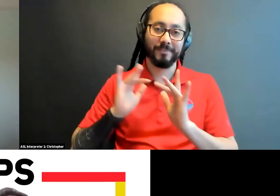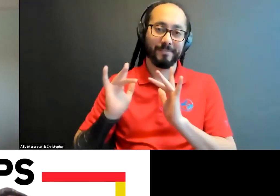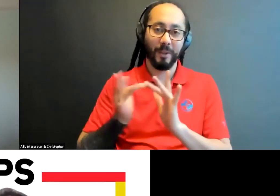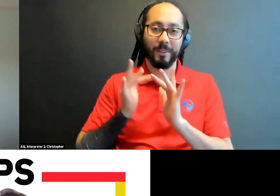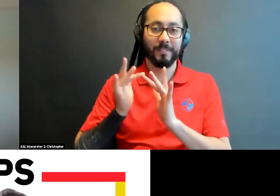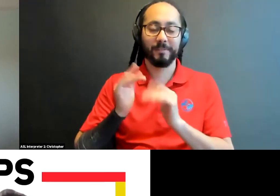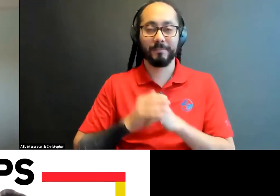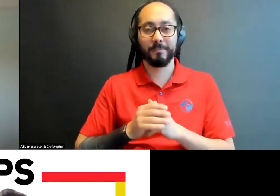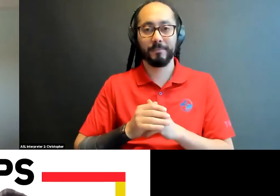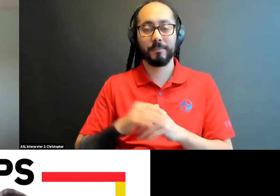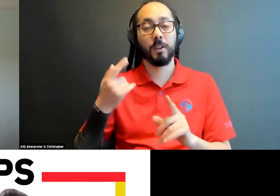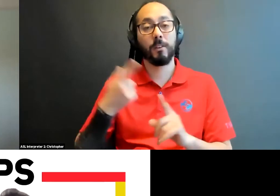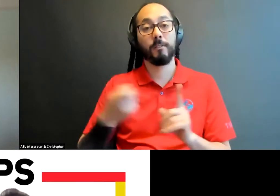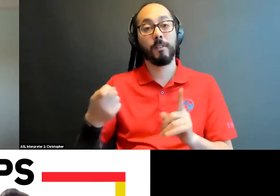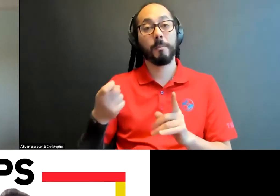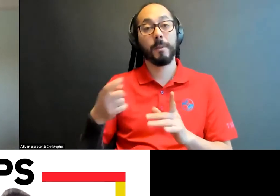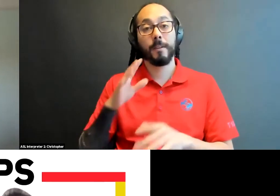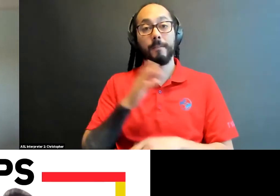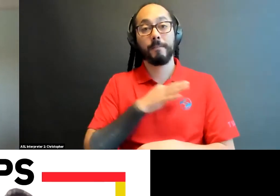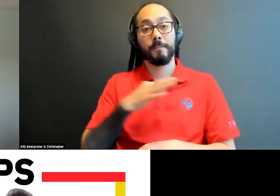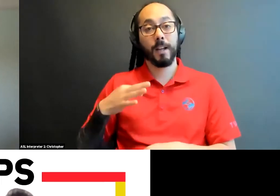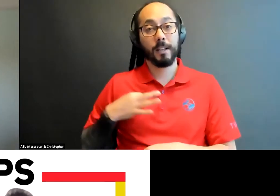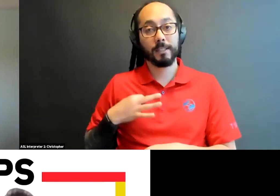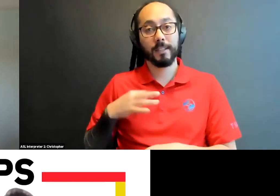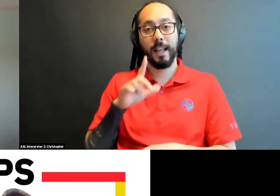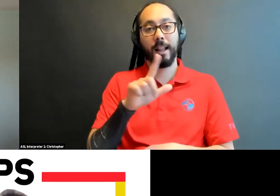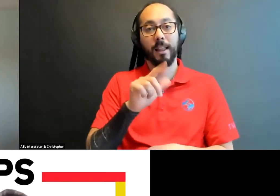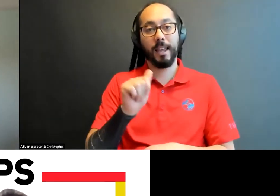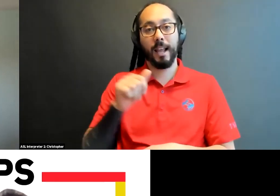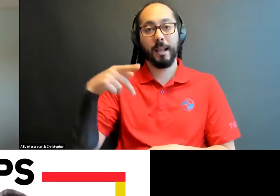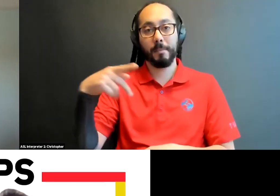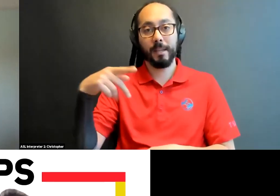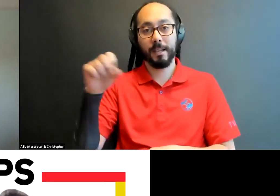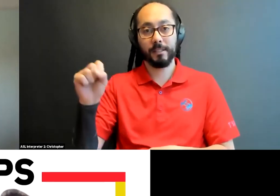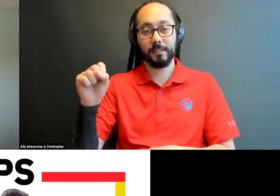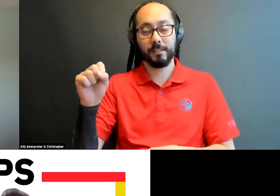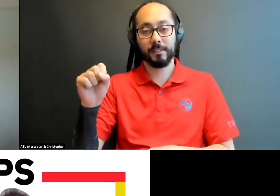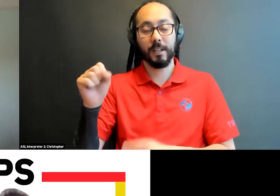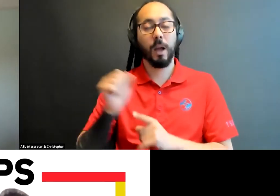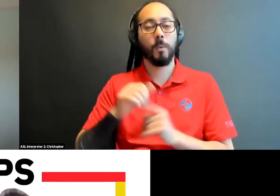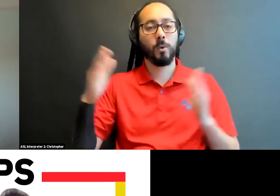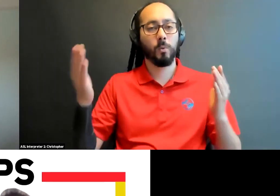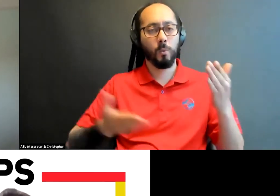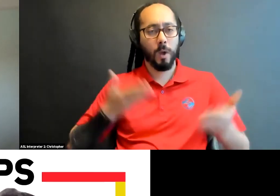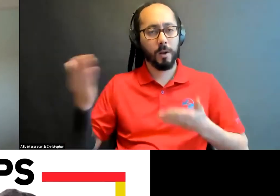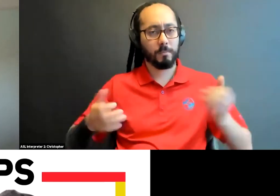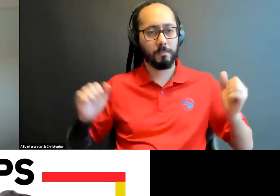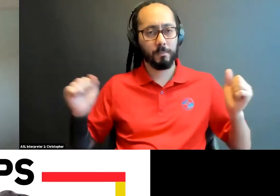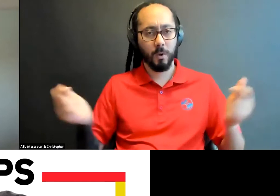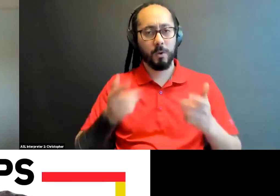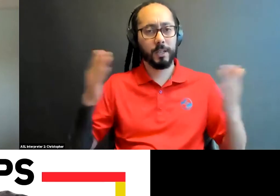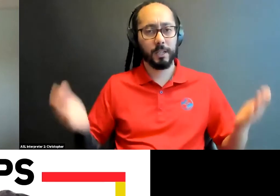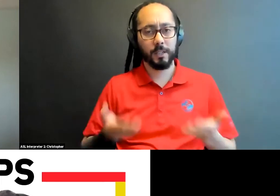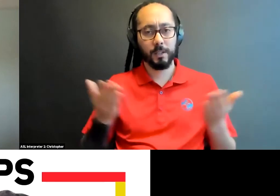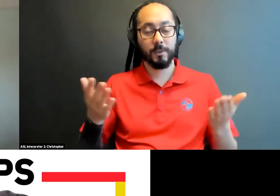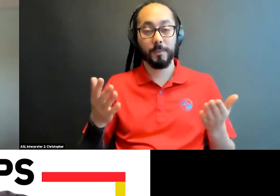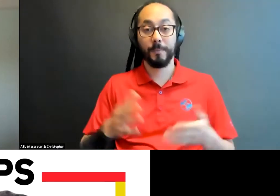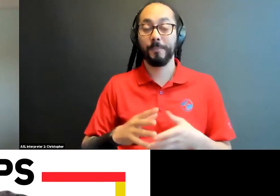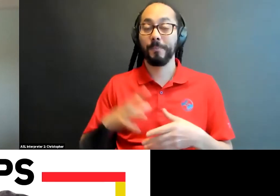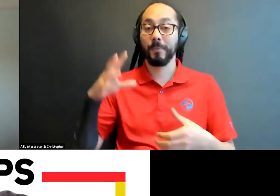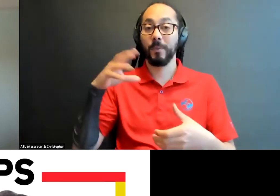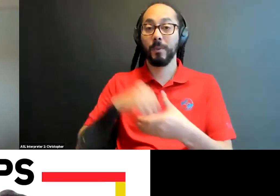On behalf of the Faculty of Liberal Arts and Professional Studies, I want to welcome everybody here, including, of course,